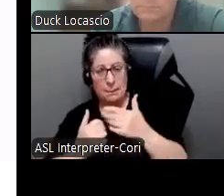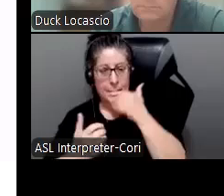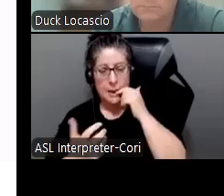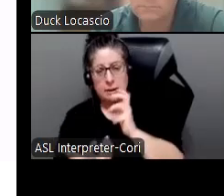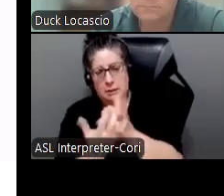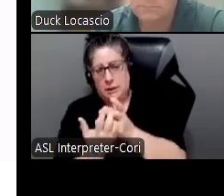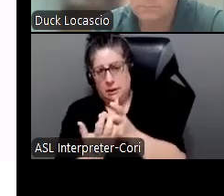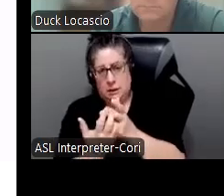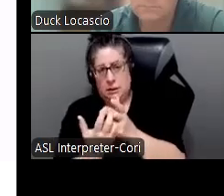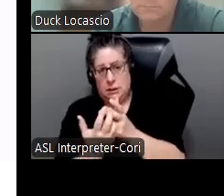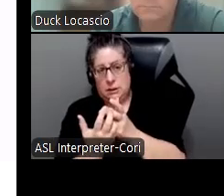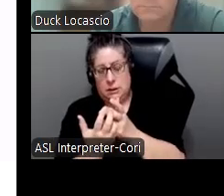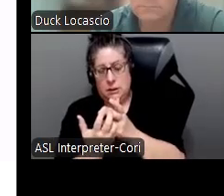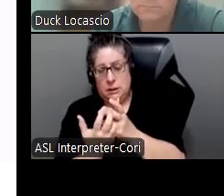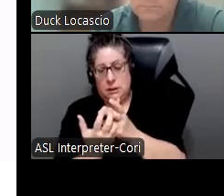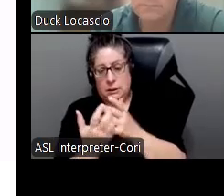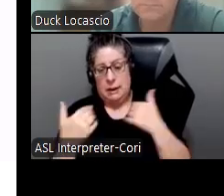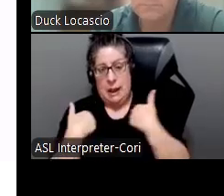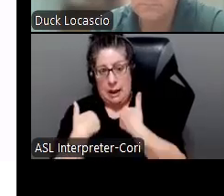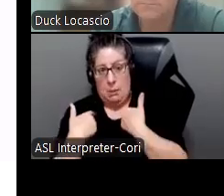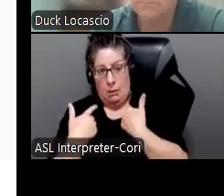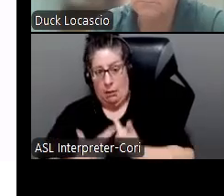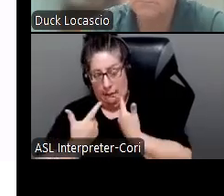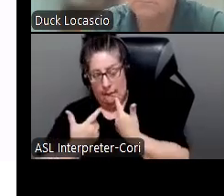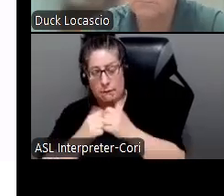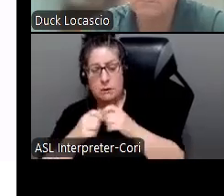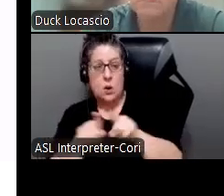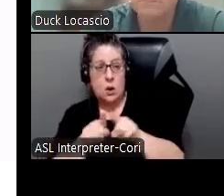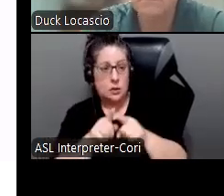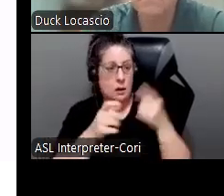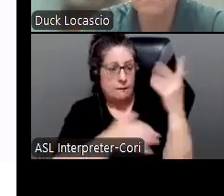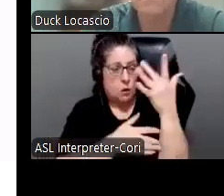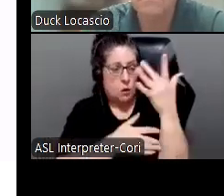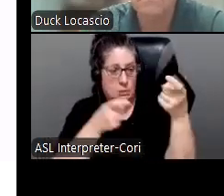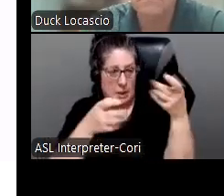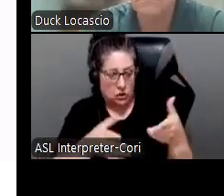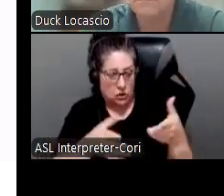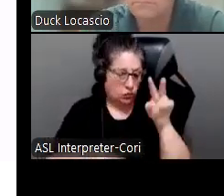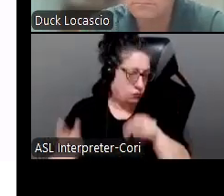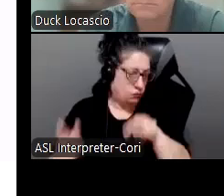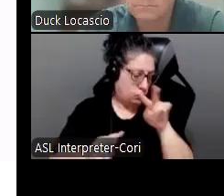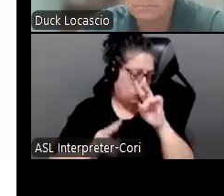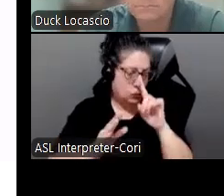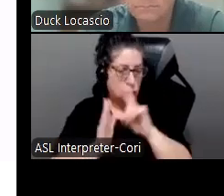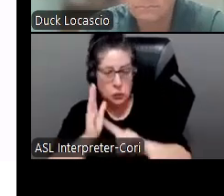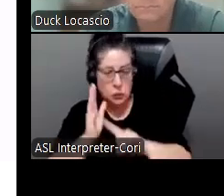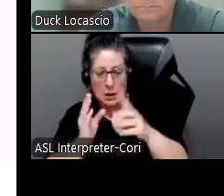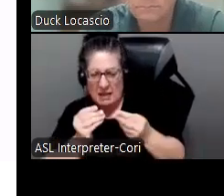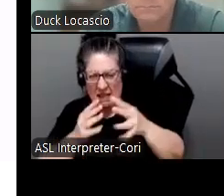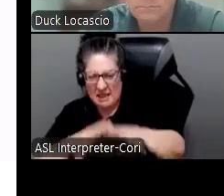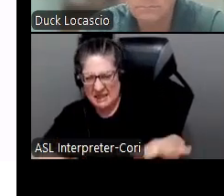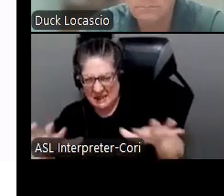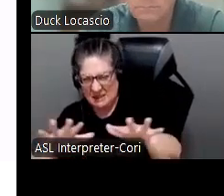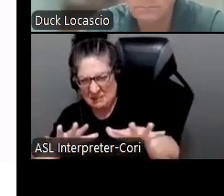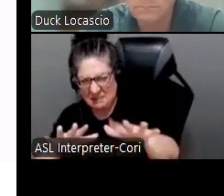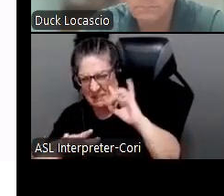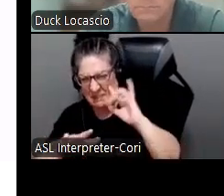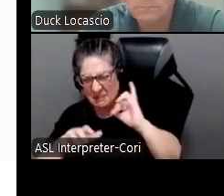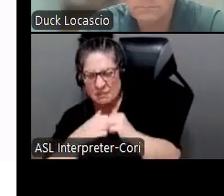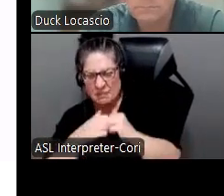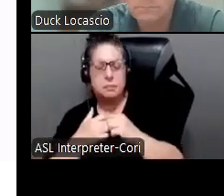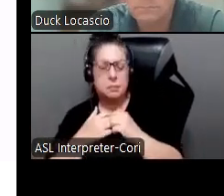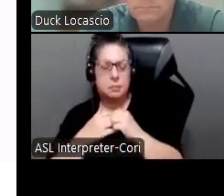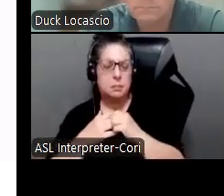for wildlife, and for forest managers to take a look at the landscape scale. And